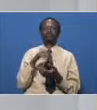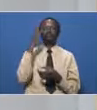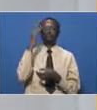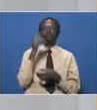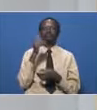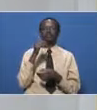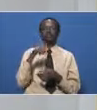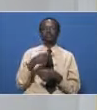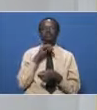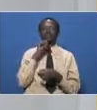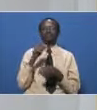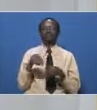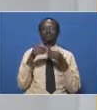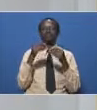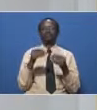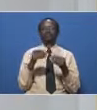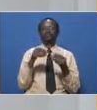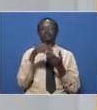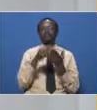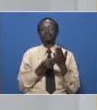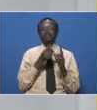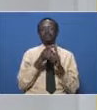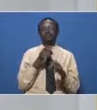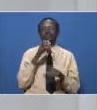the ticket by ODM.